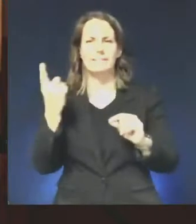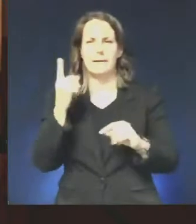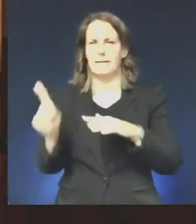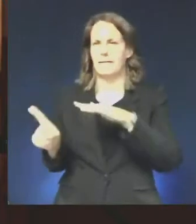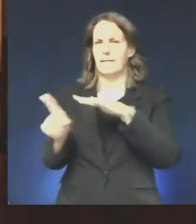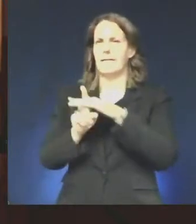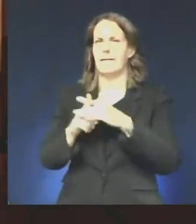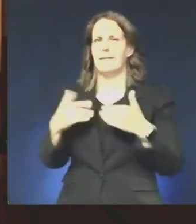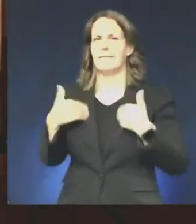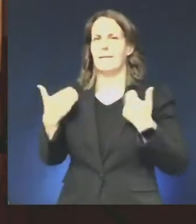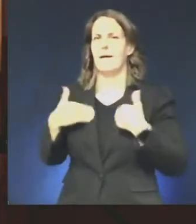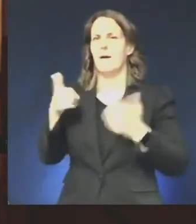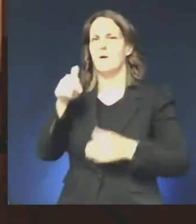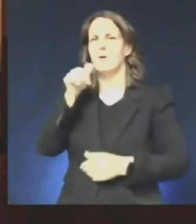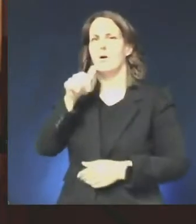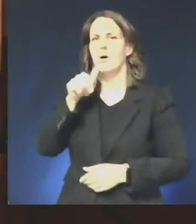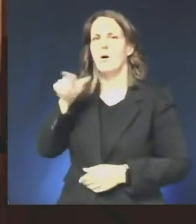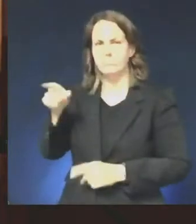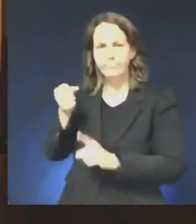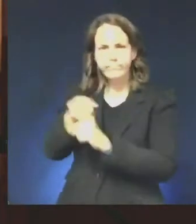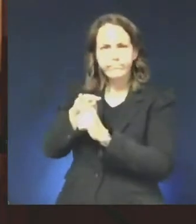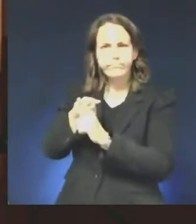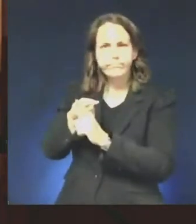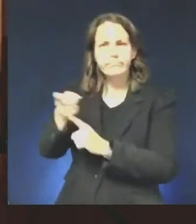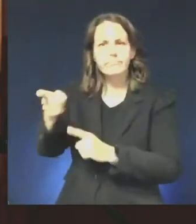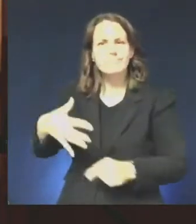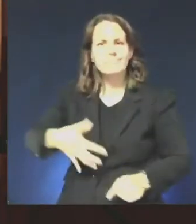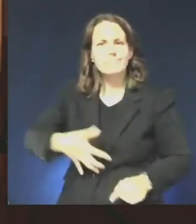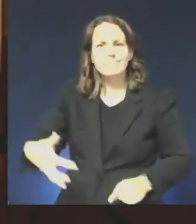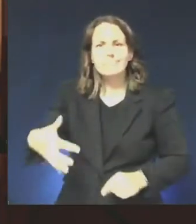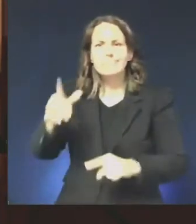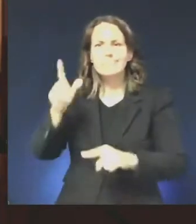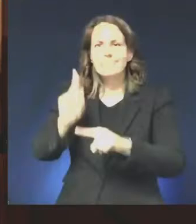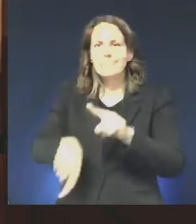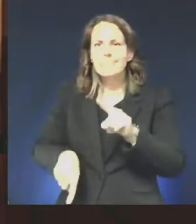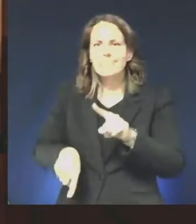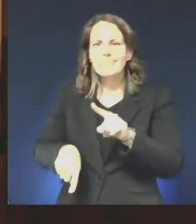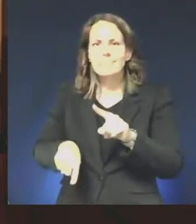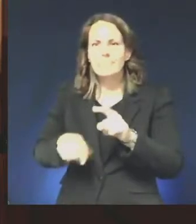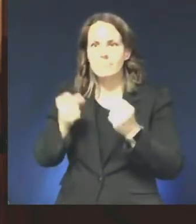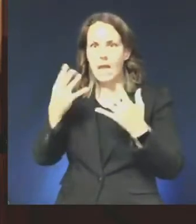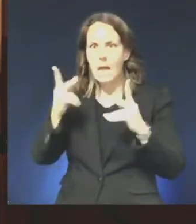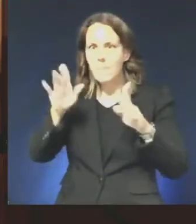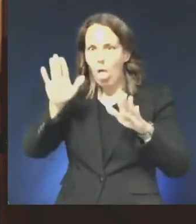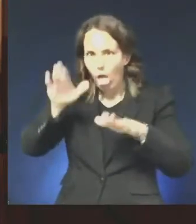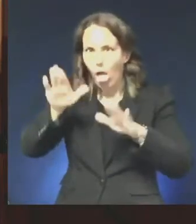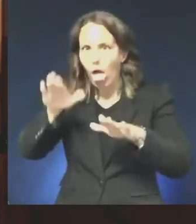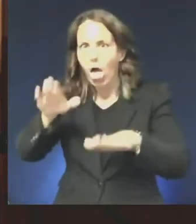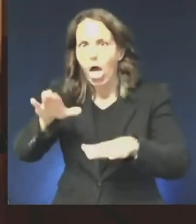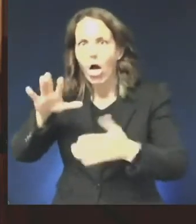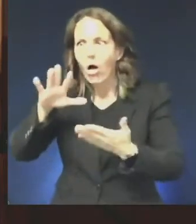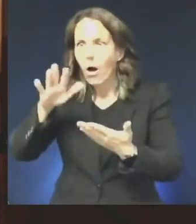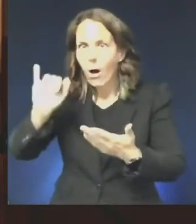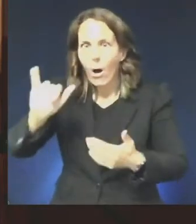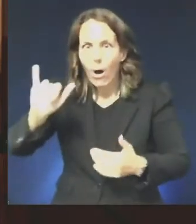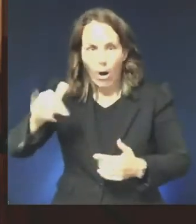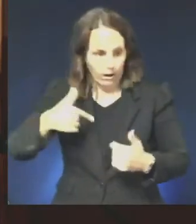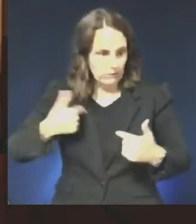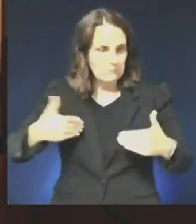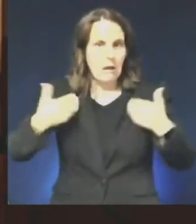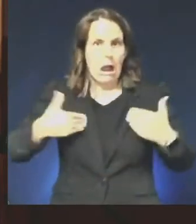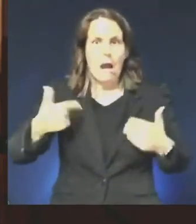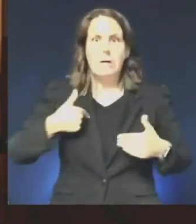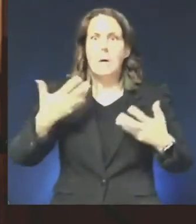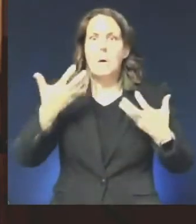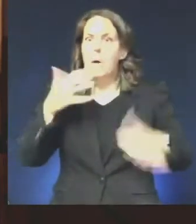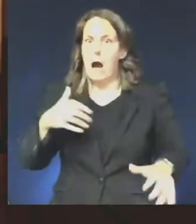fire, and young women have said to me that's what they are worried about. And I think it's very important.